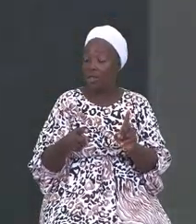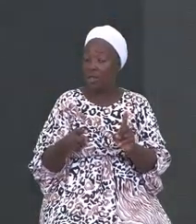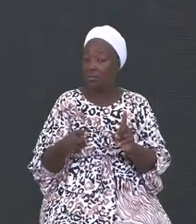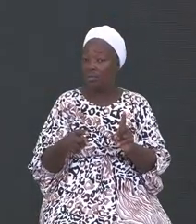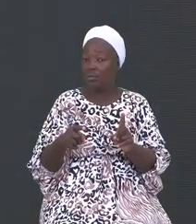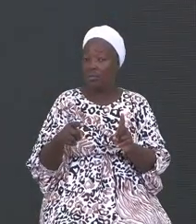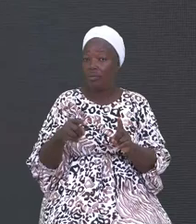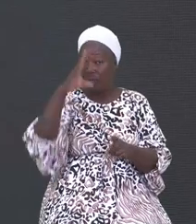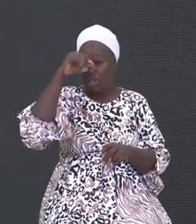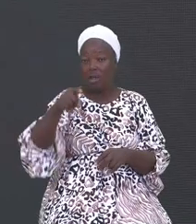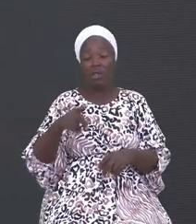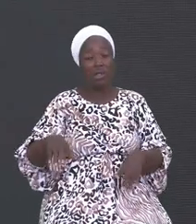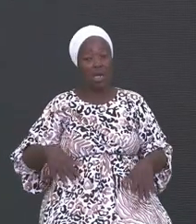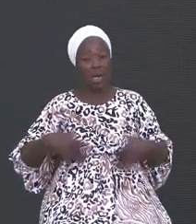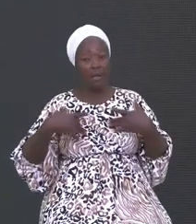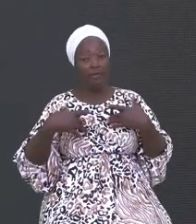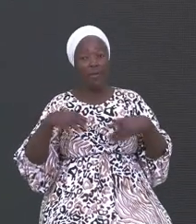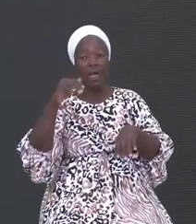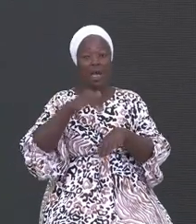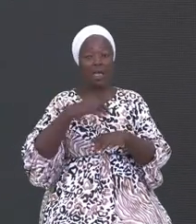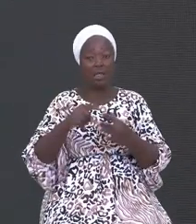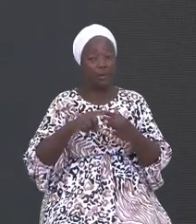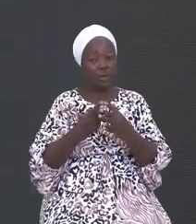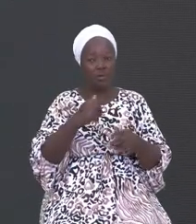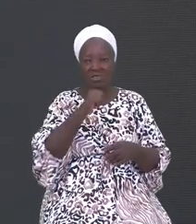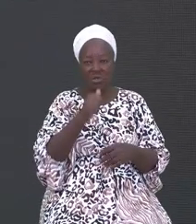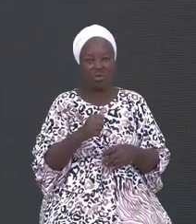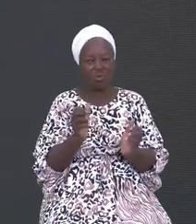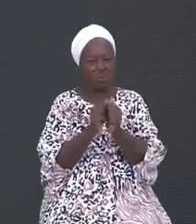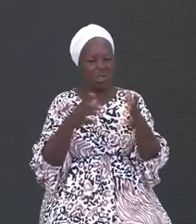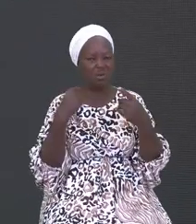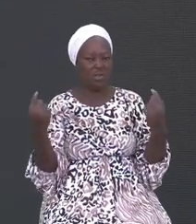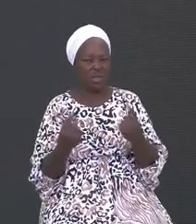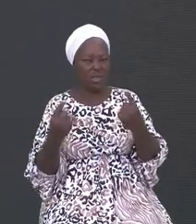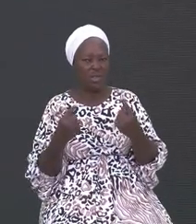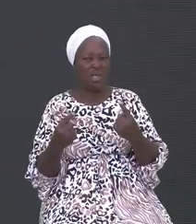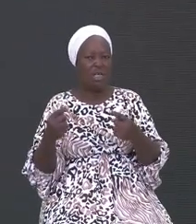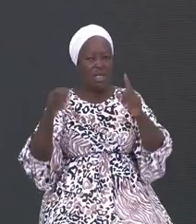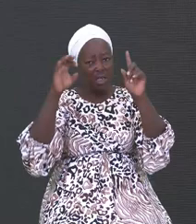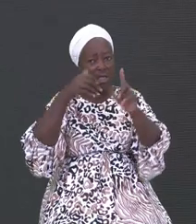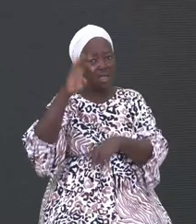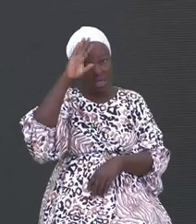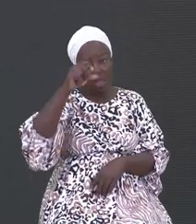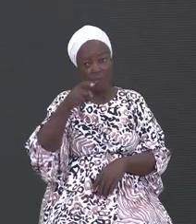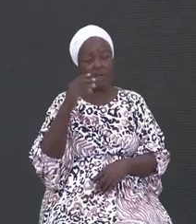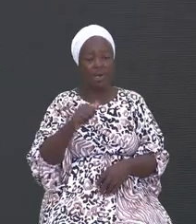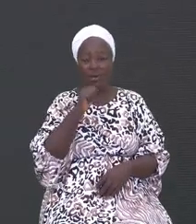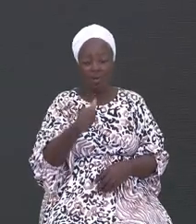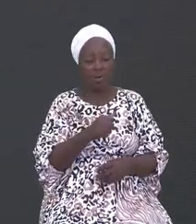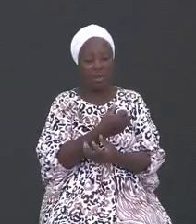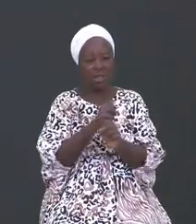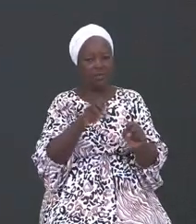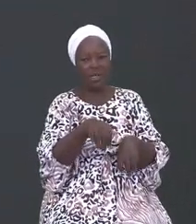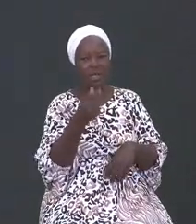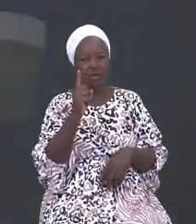beginning was not sinless, spotless, perfect. He even could not redeem anyone. We cannot